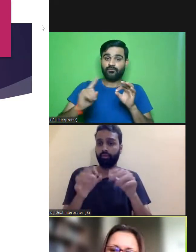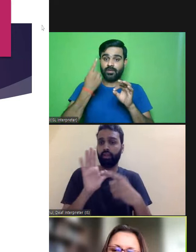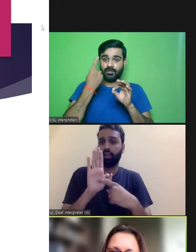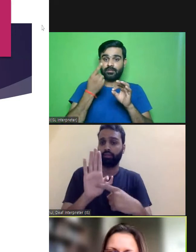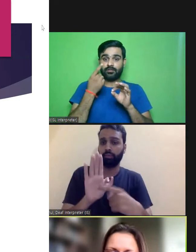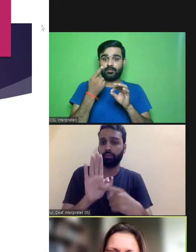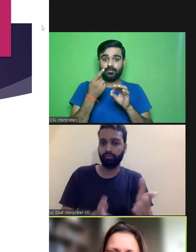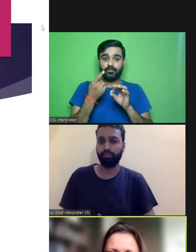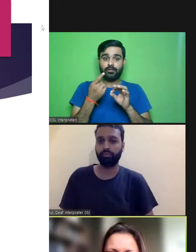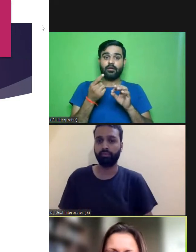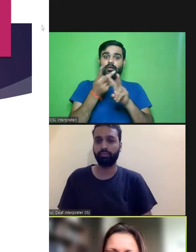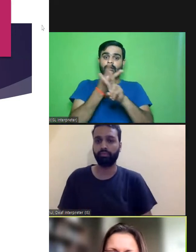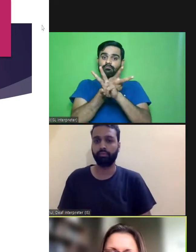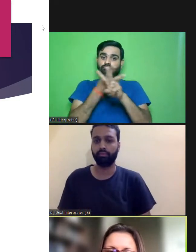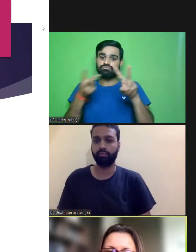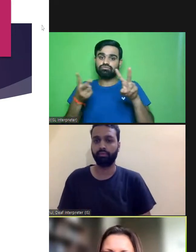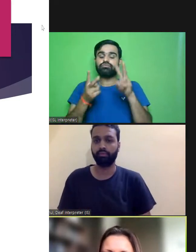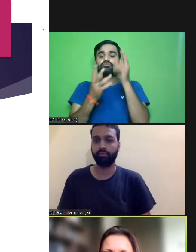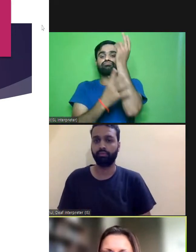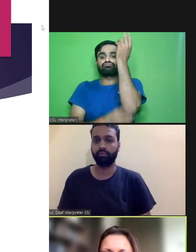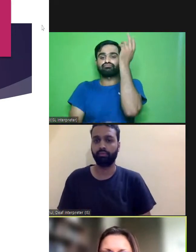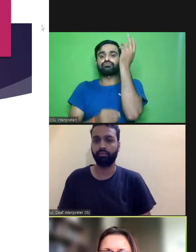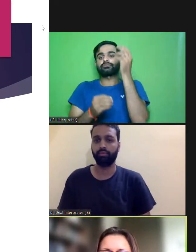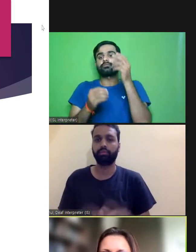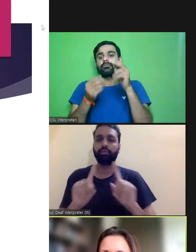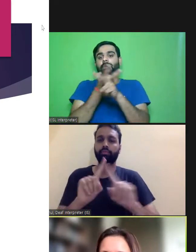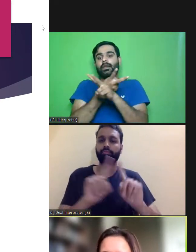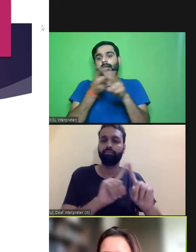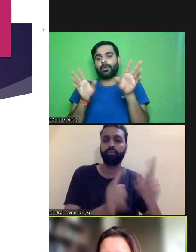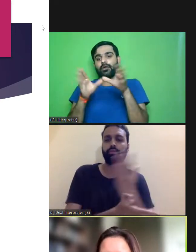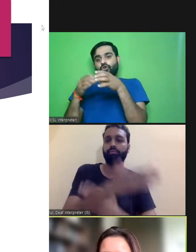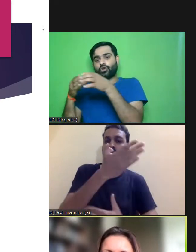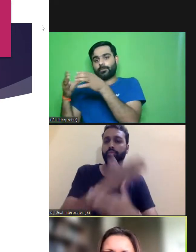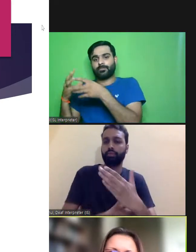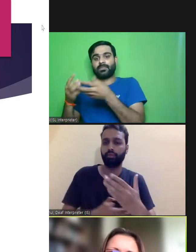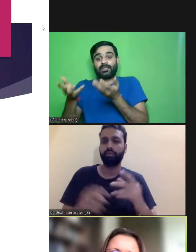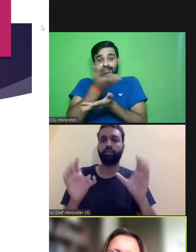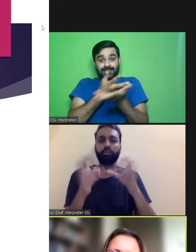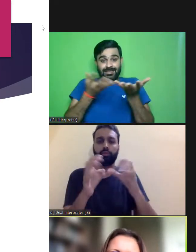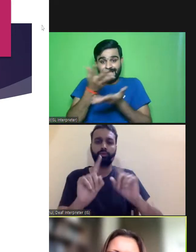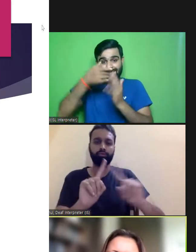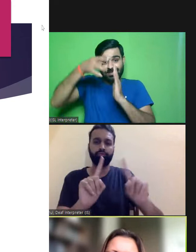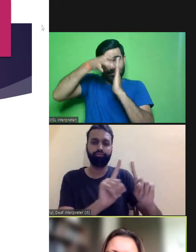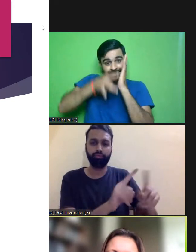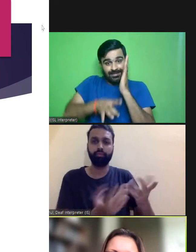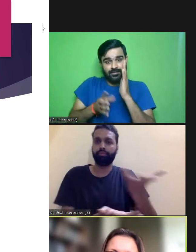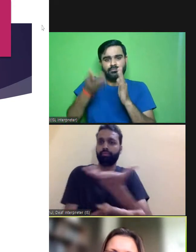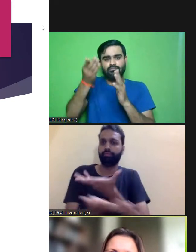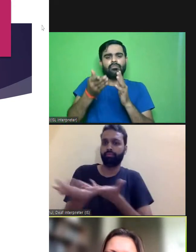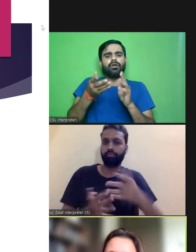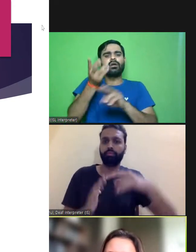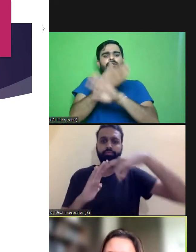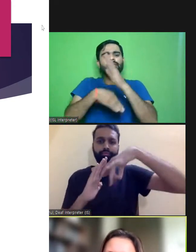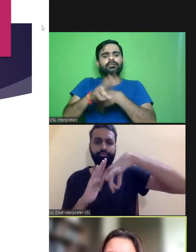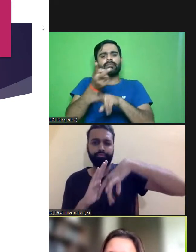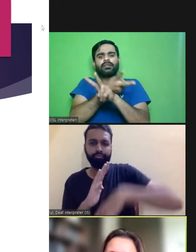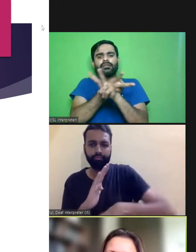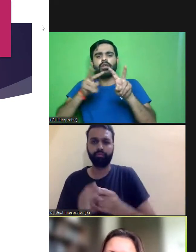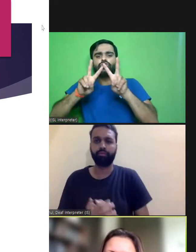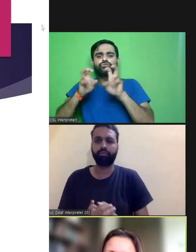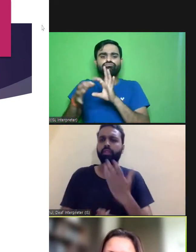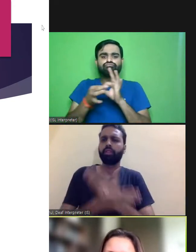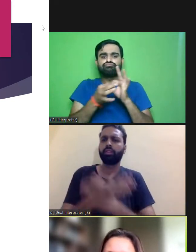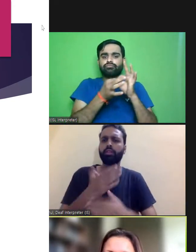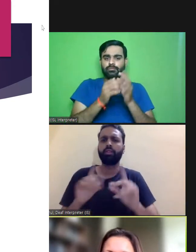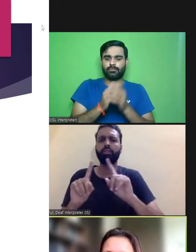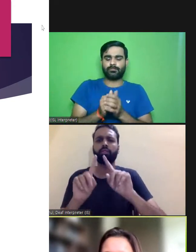talk about multidimensional poverty. Then we're going to discuss a little bit how multidimensional poverty and disability are related. I'm going